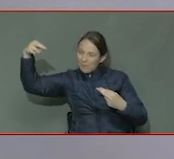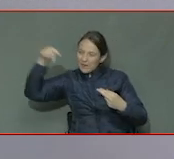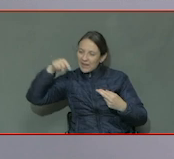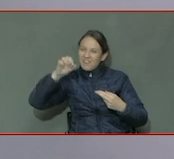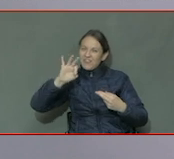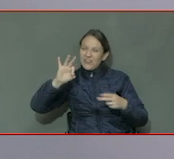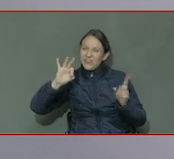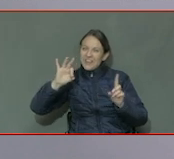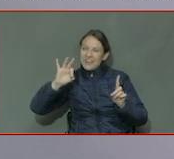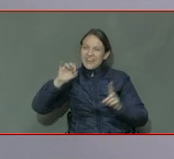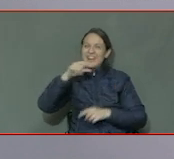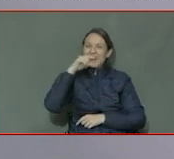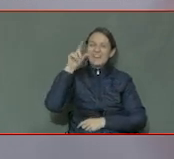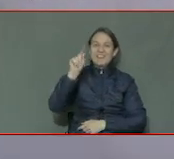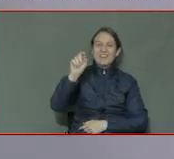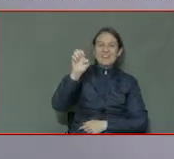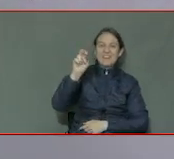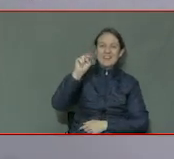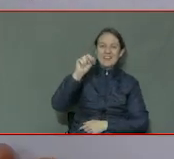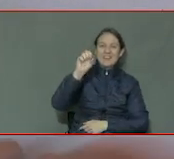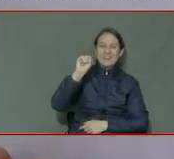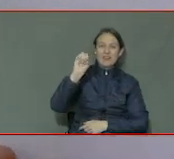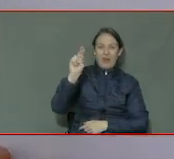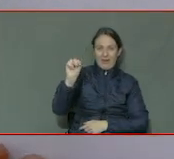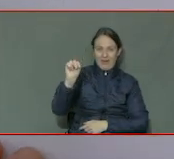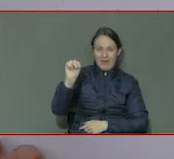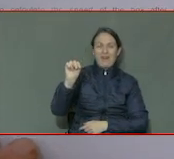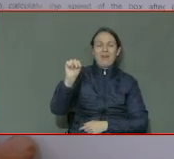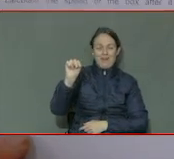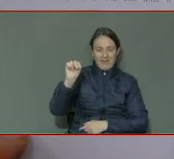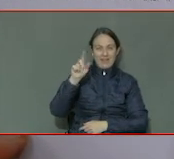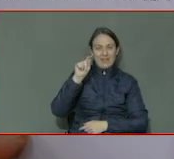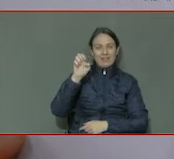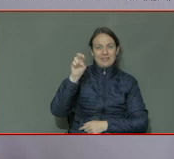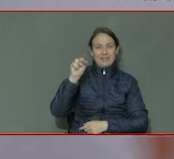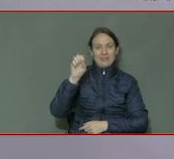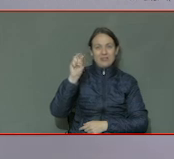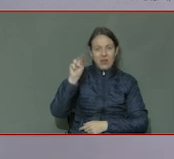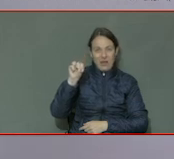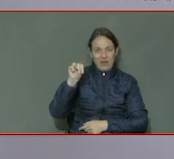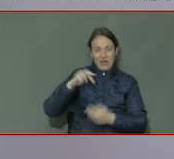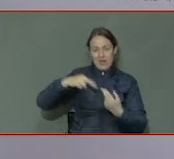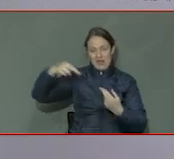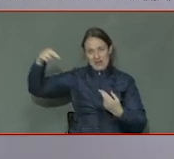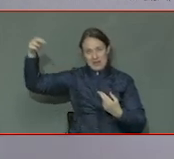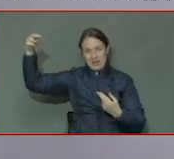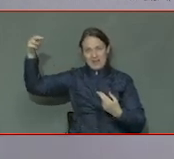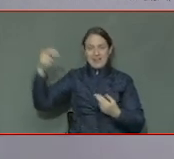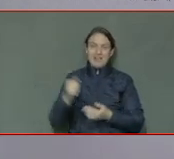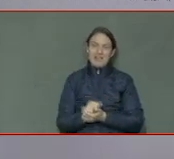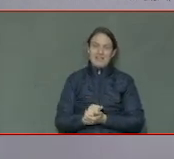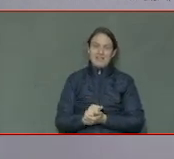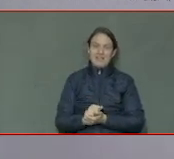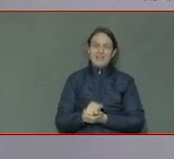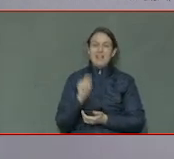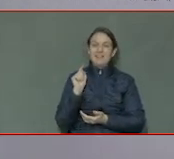be tension. We call it tension. It's a tension in a string. And tension in a